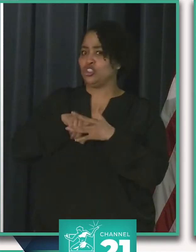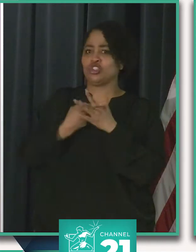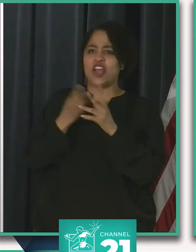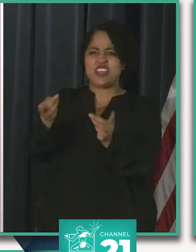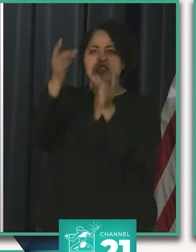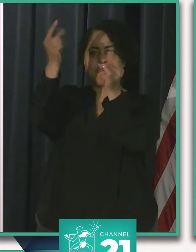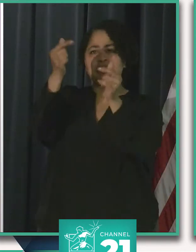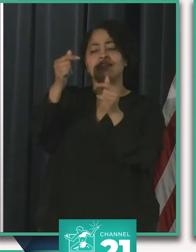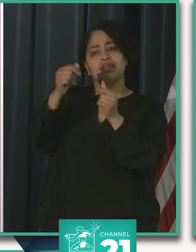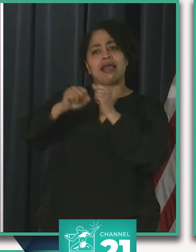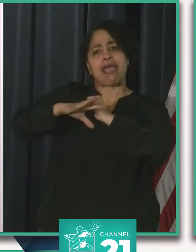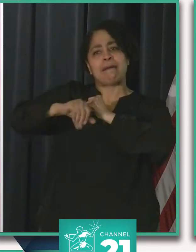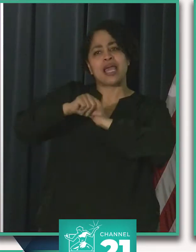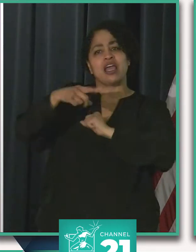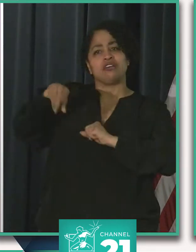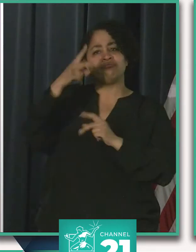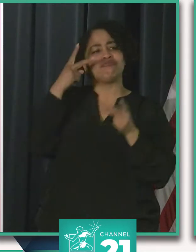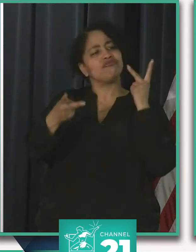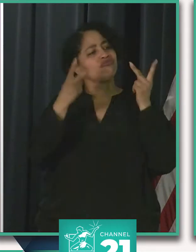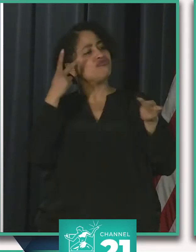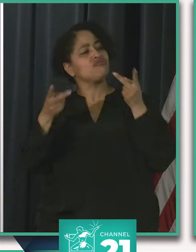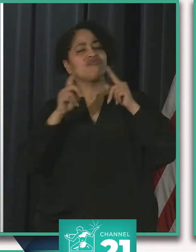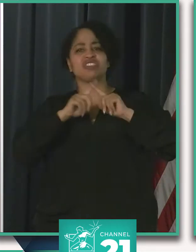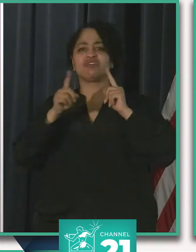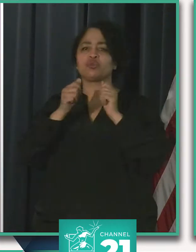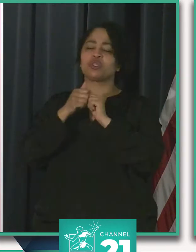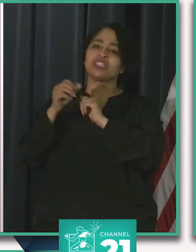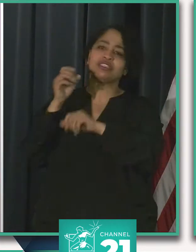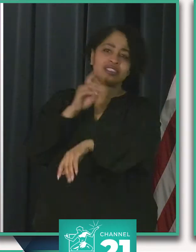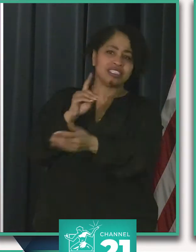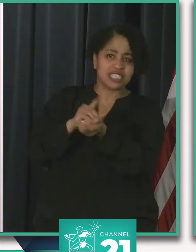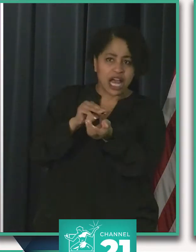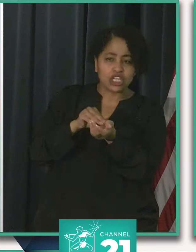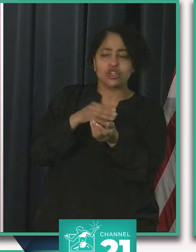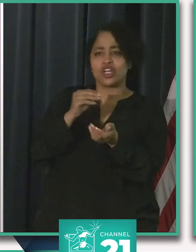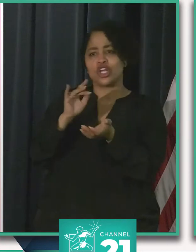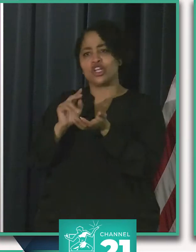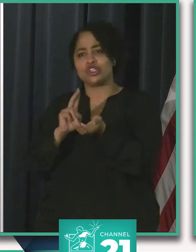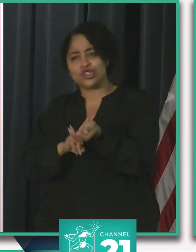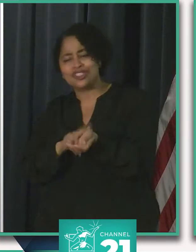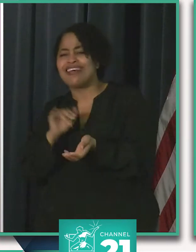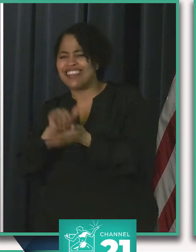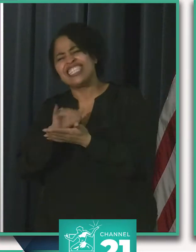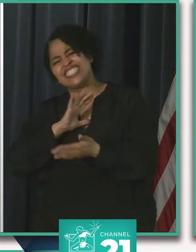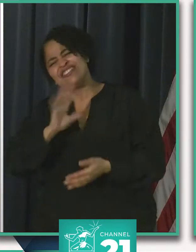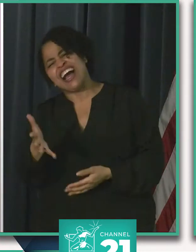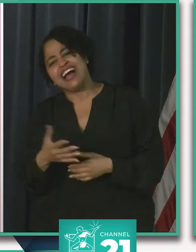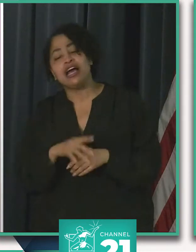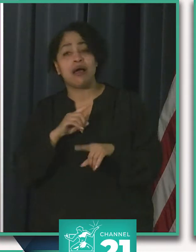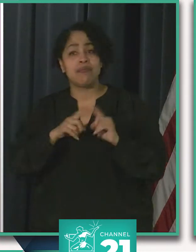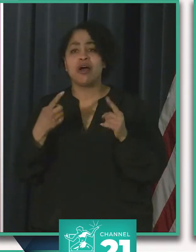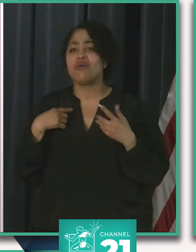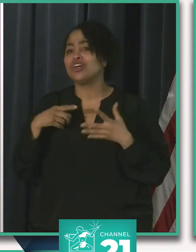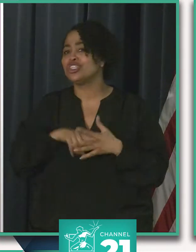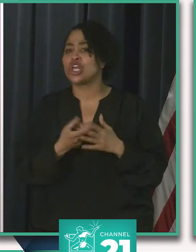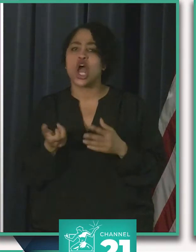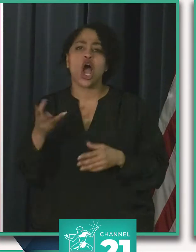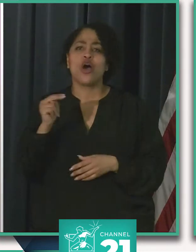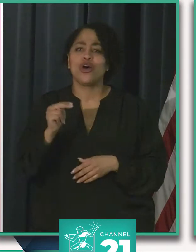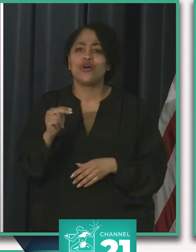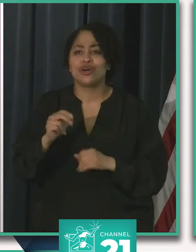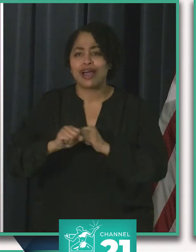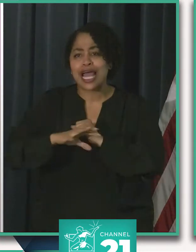campaign that you've been seeing all the campaigns with the doctors and the nurses and everything else, and those are all fine. But we're going to start our own